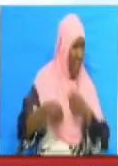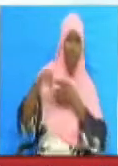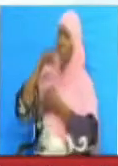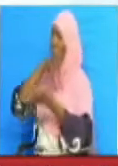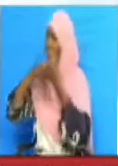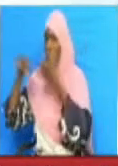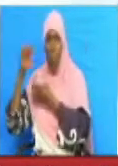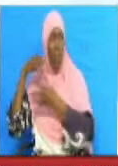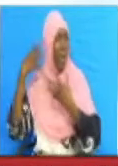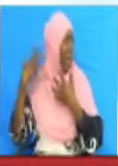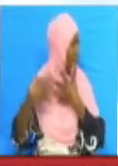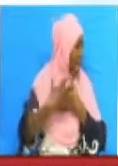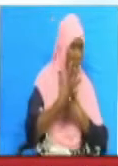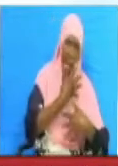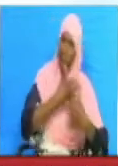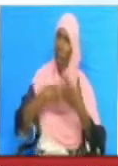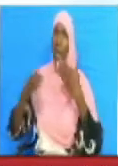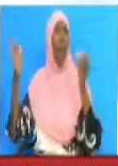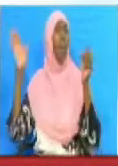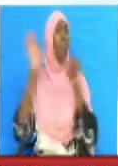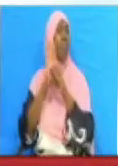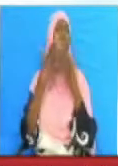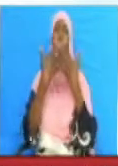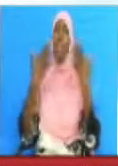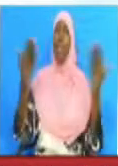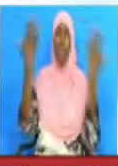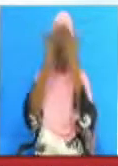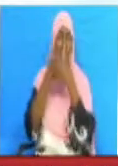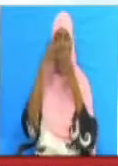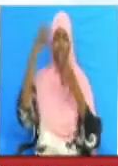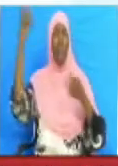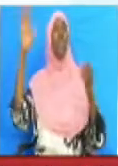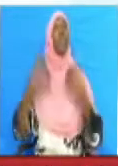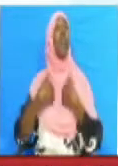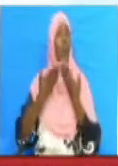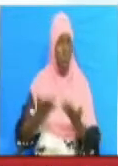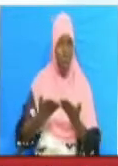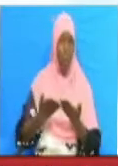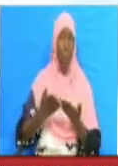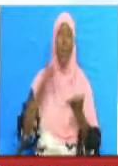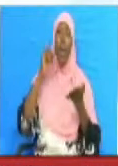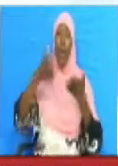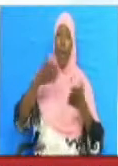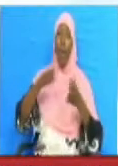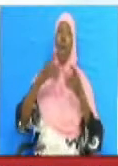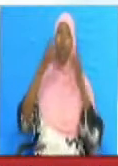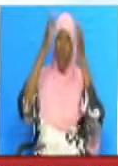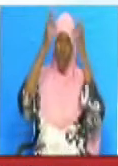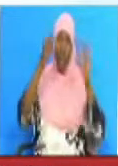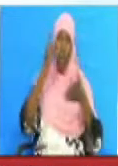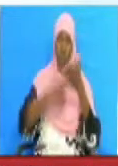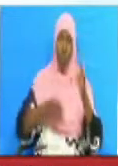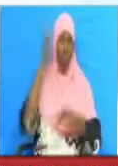too many logistical nightmares. And therefore, what we have decided is to inject money directly to the